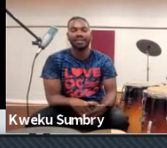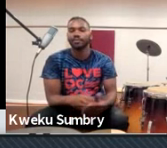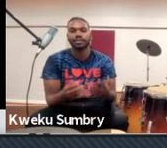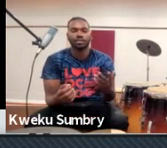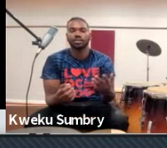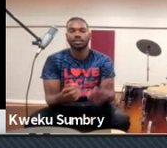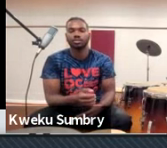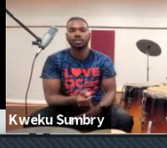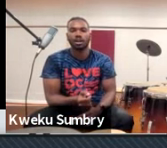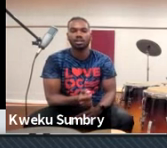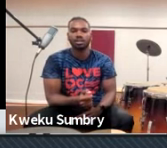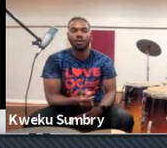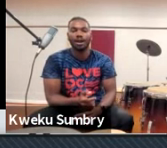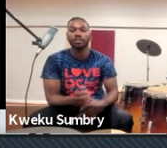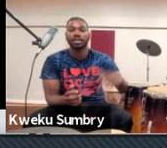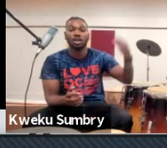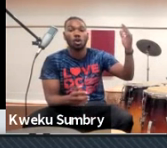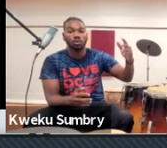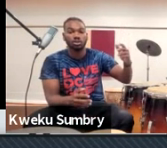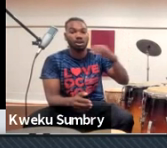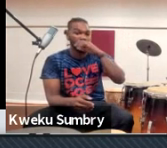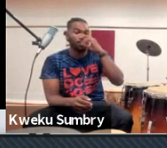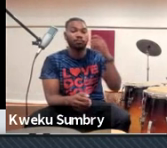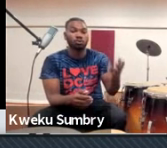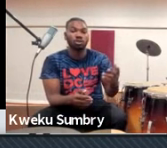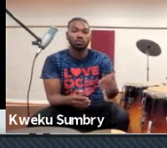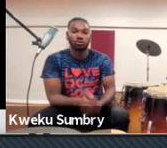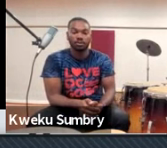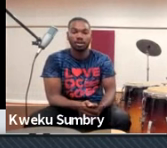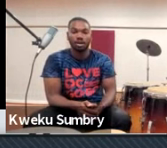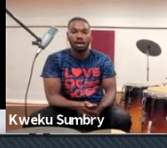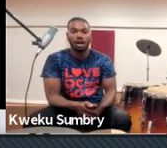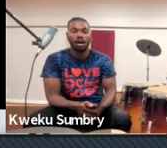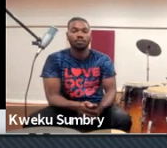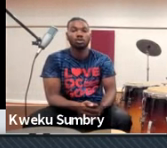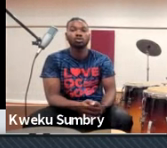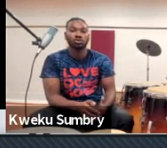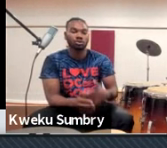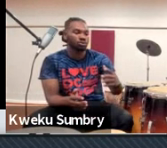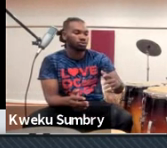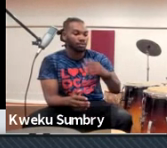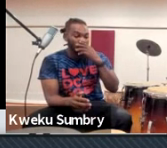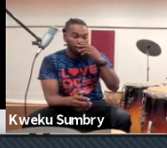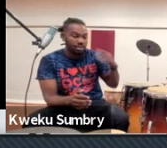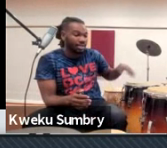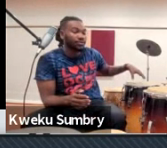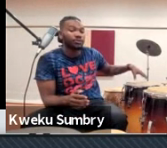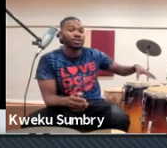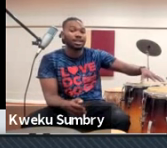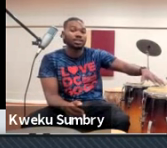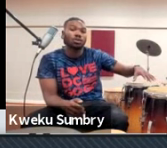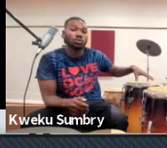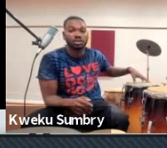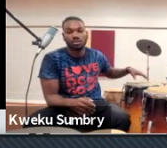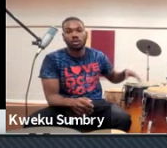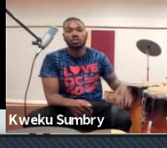don't have because they're extremely hard to acquire, but the Ngoma drum and the Bugadabu drum. Those two drums come in sets of threes